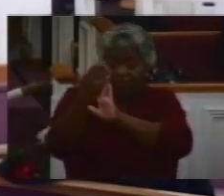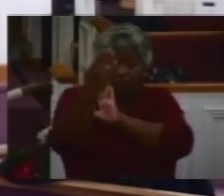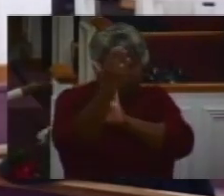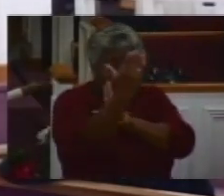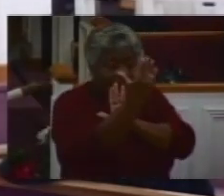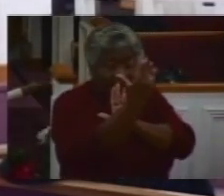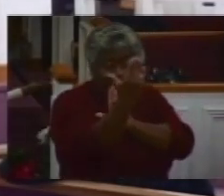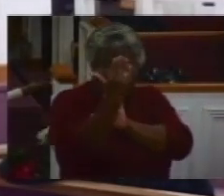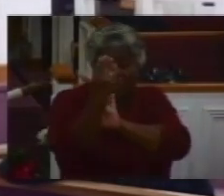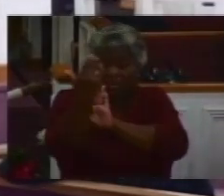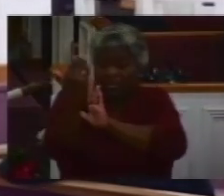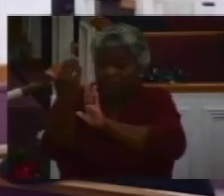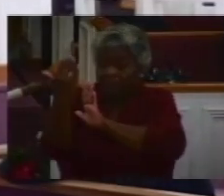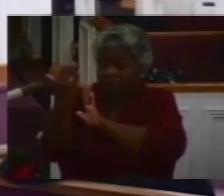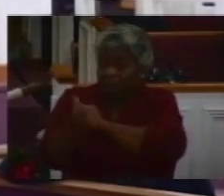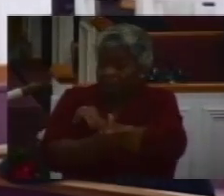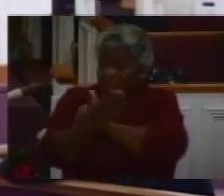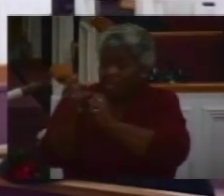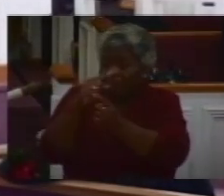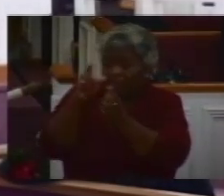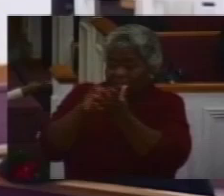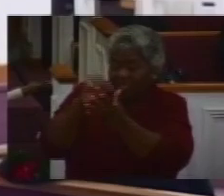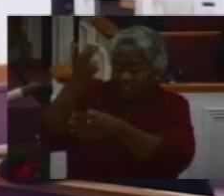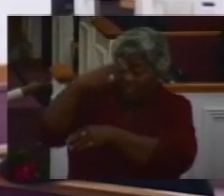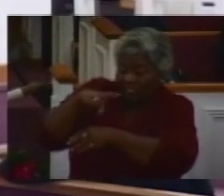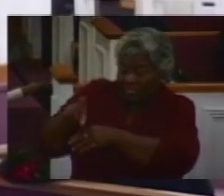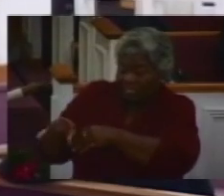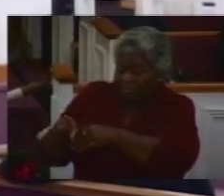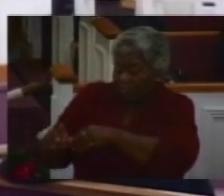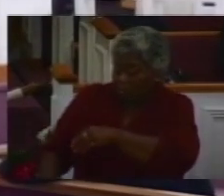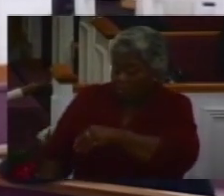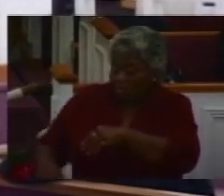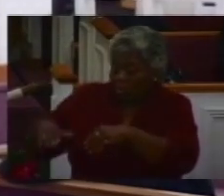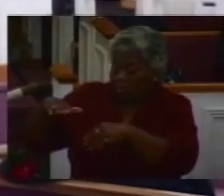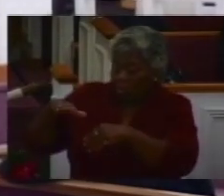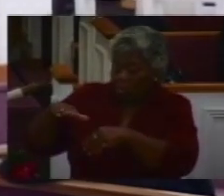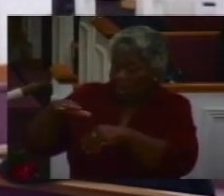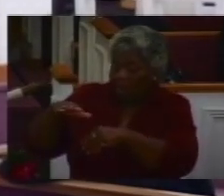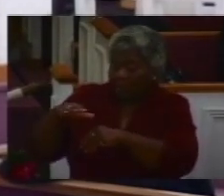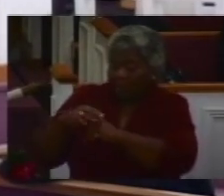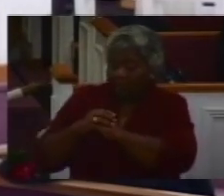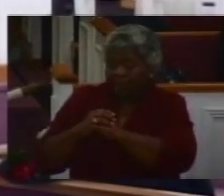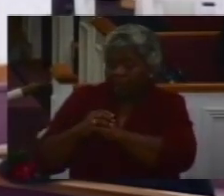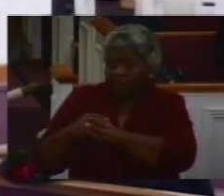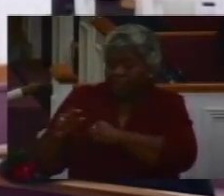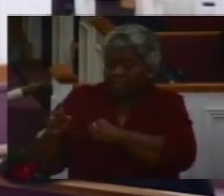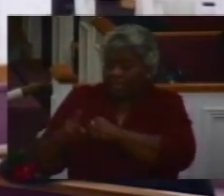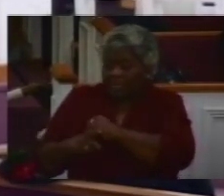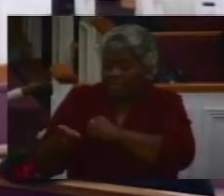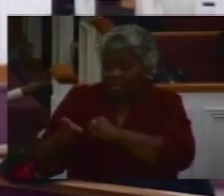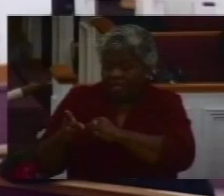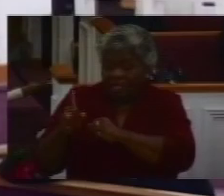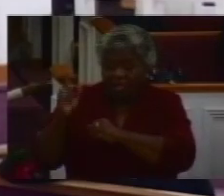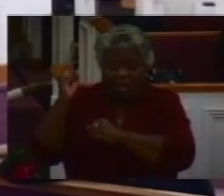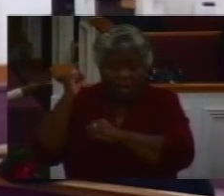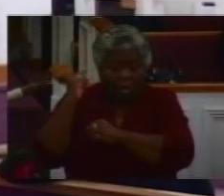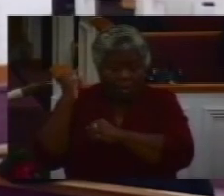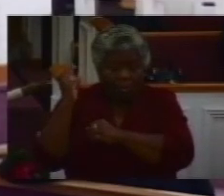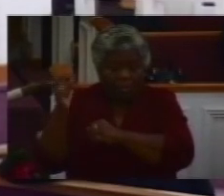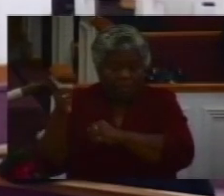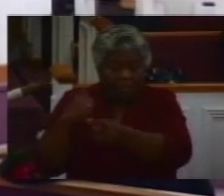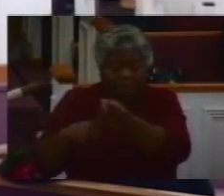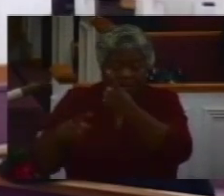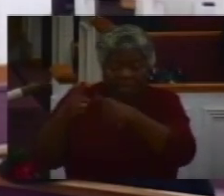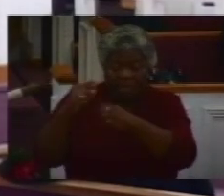of their eyes, and when they seen him grow up in front of their eyes, they heard him